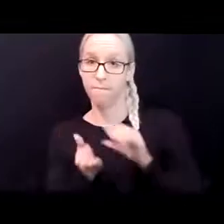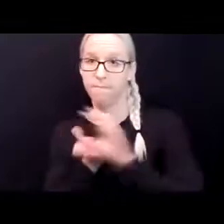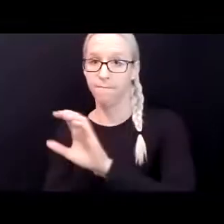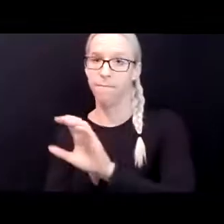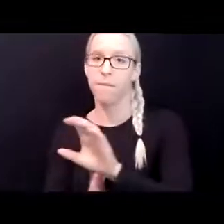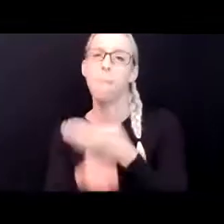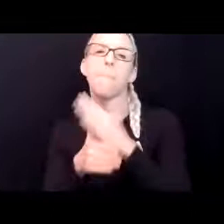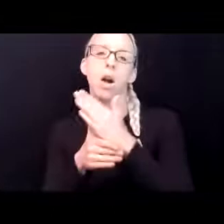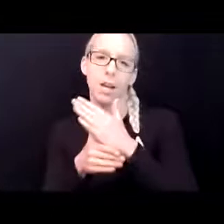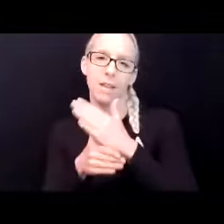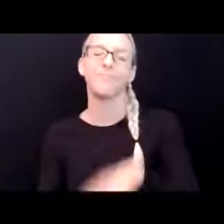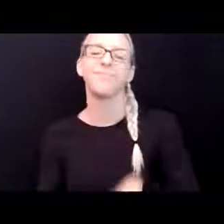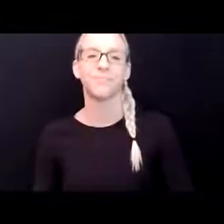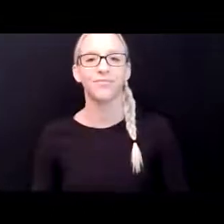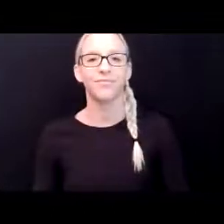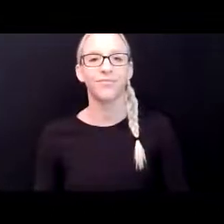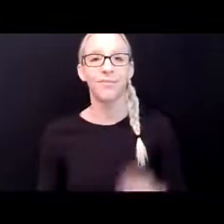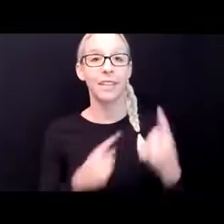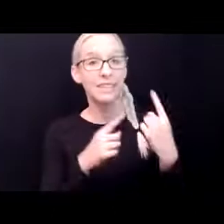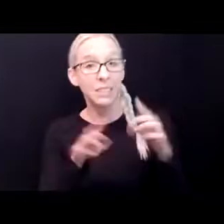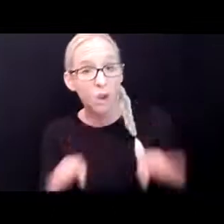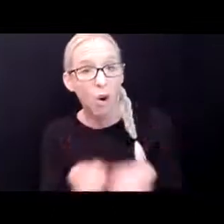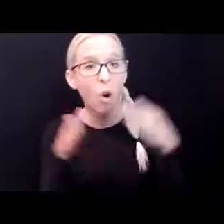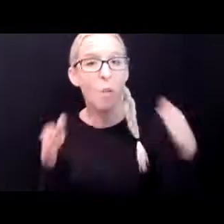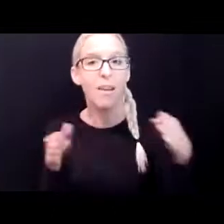been opened, my daughter's account has grown